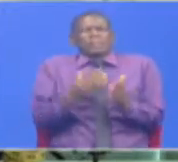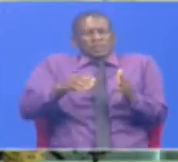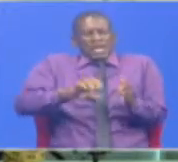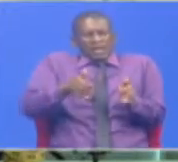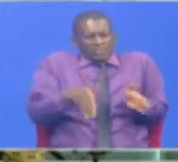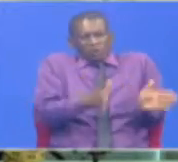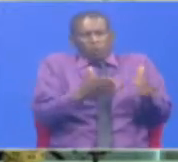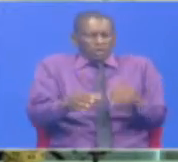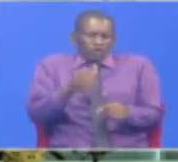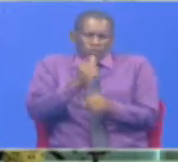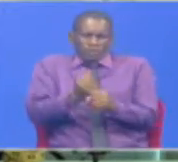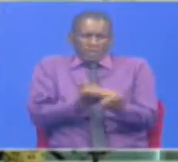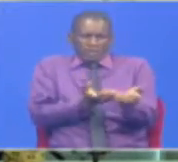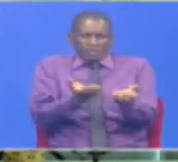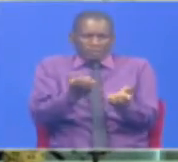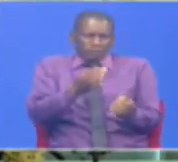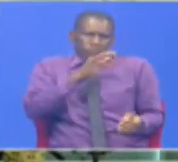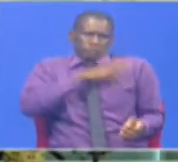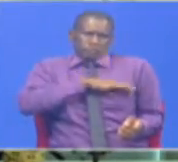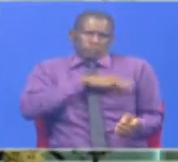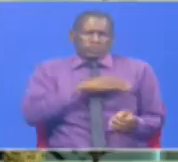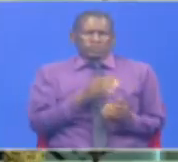income.